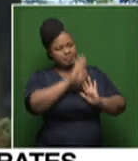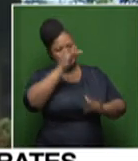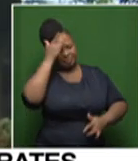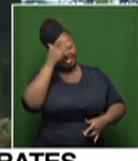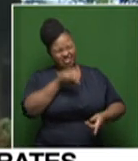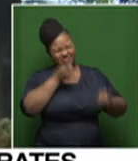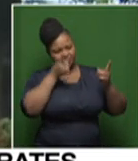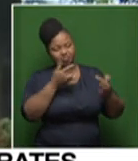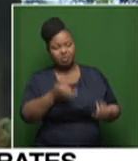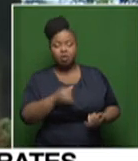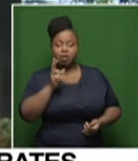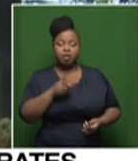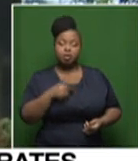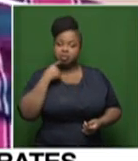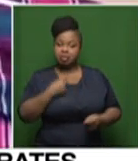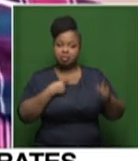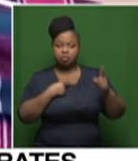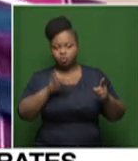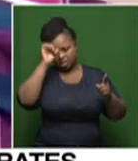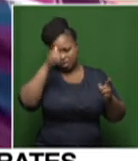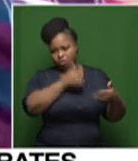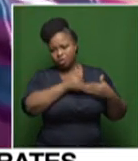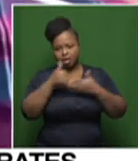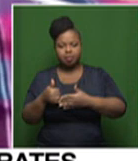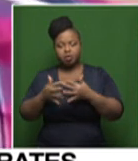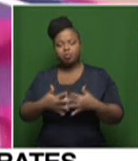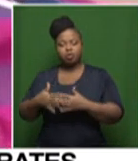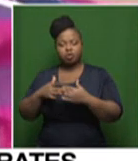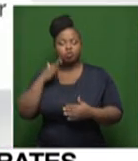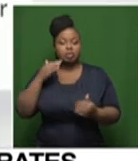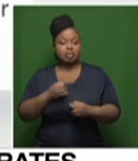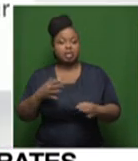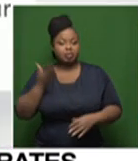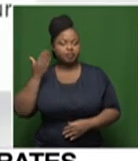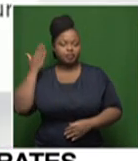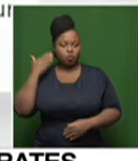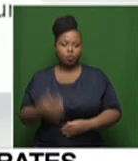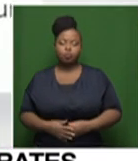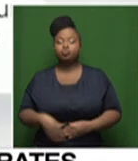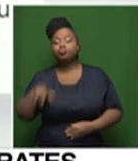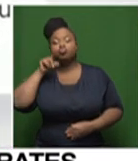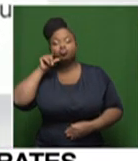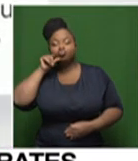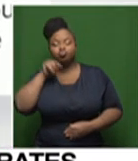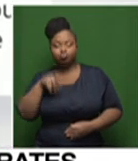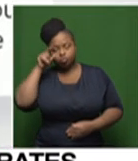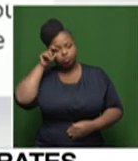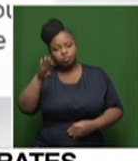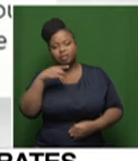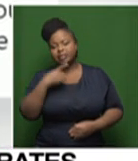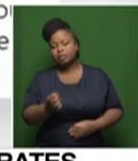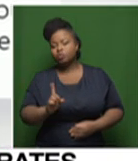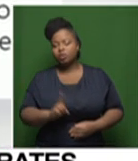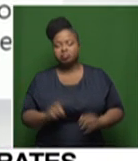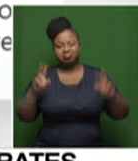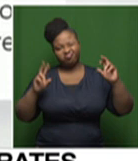cases, noting that India helped Americans at the start of the health crisis. On Twitter, Biden said, quote,